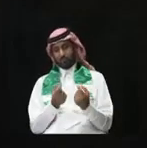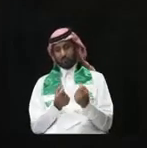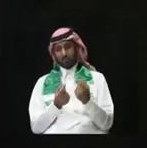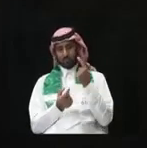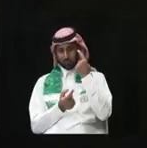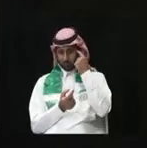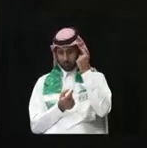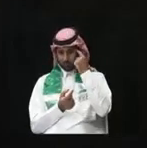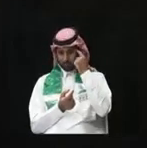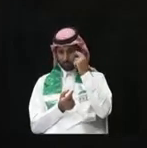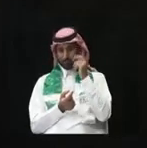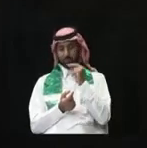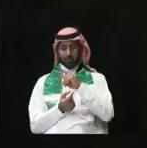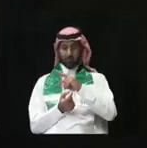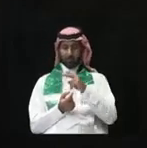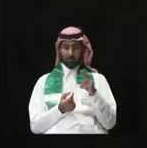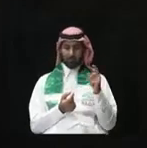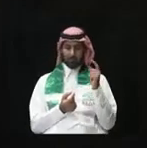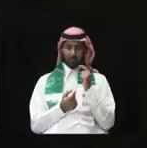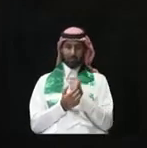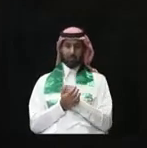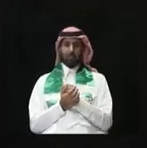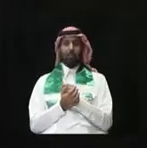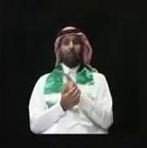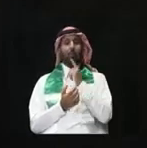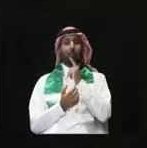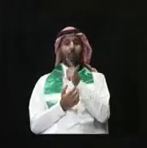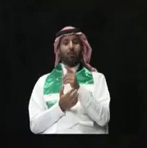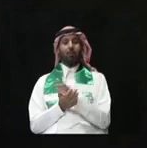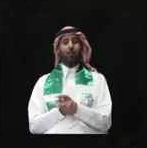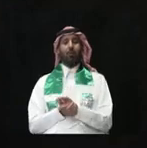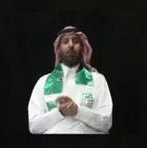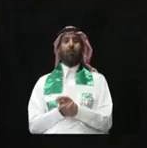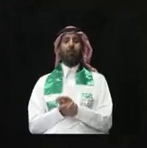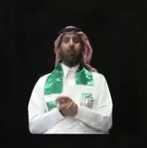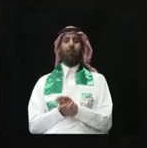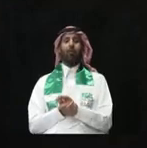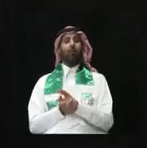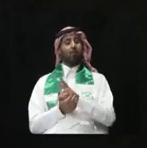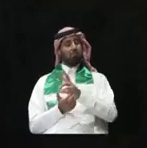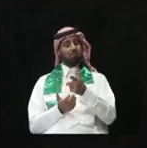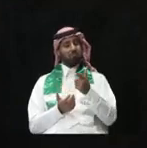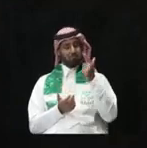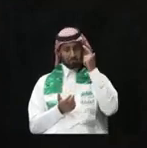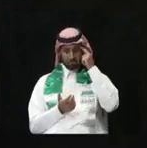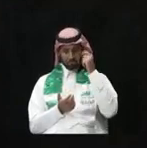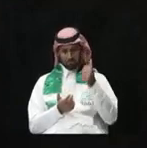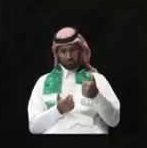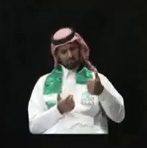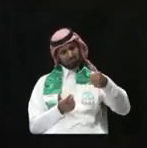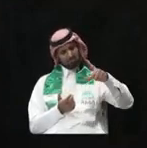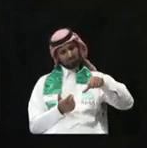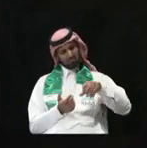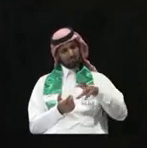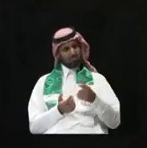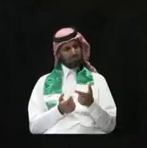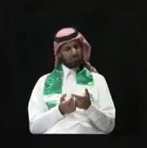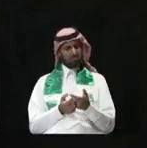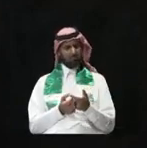So things are different. You will speak about it, whether positively or